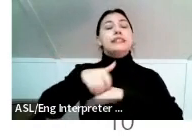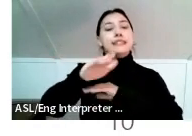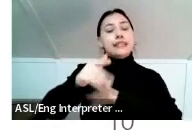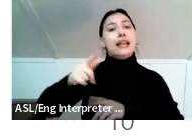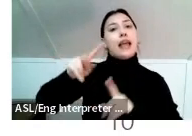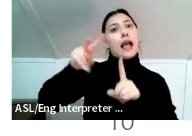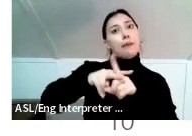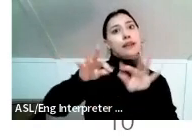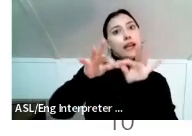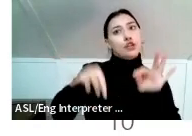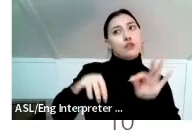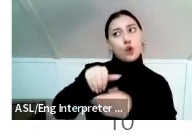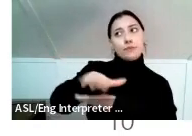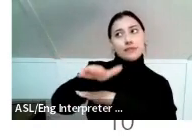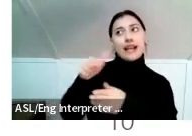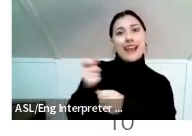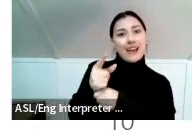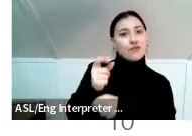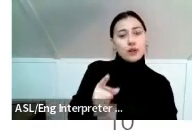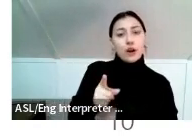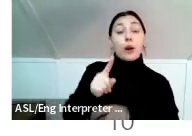award.